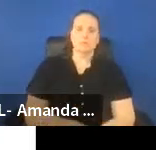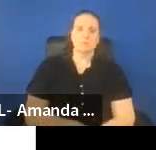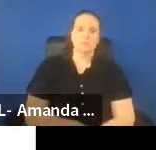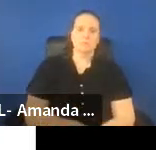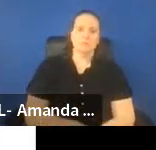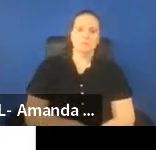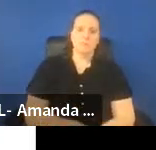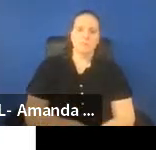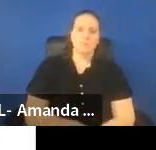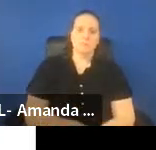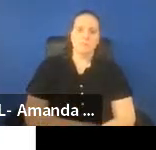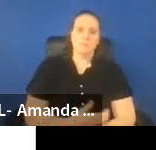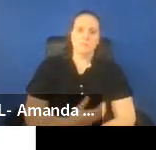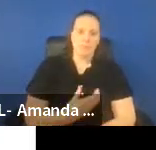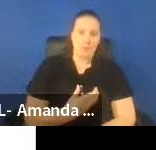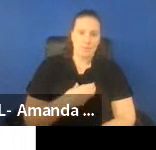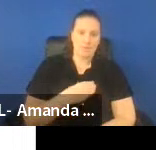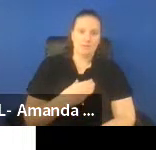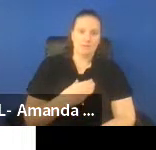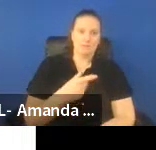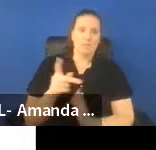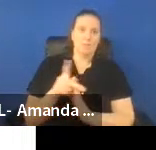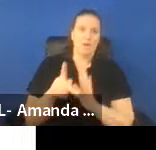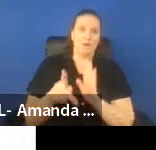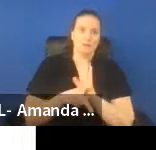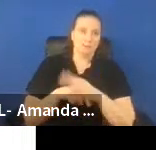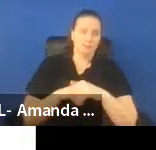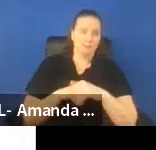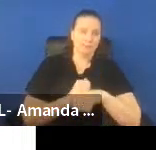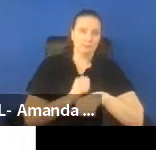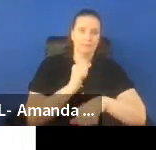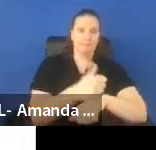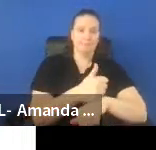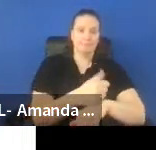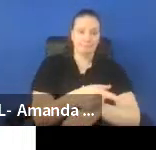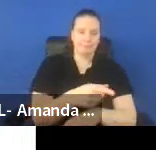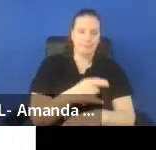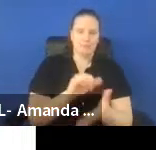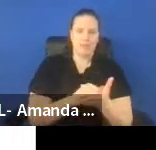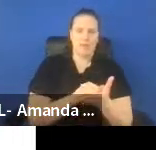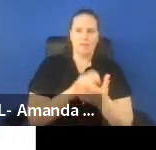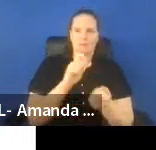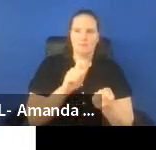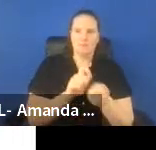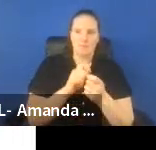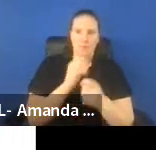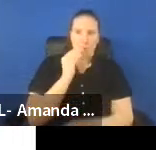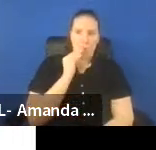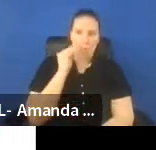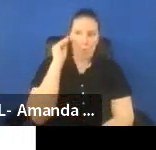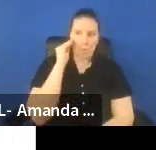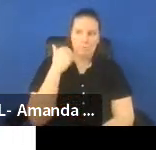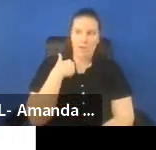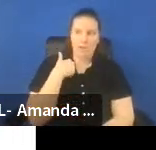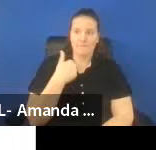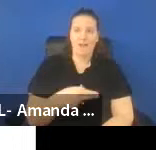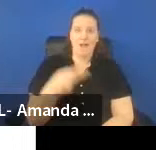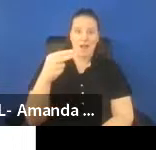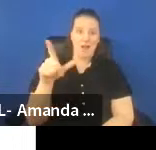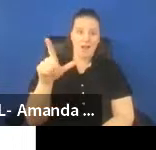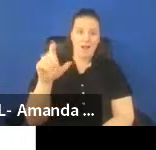a complaint where a policy was being put forth that certain homes that had high lead